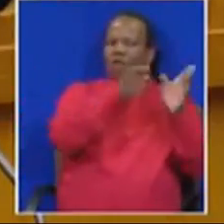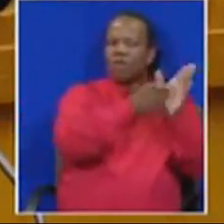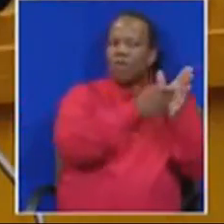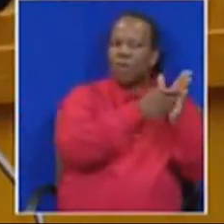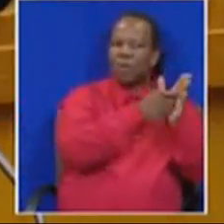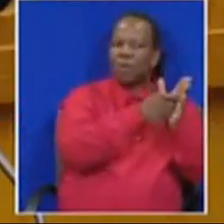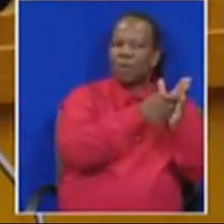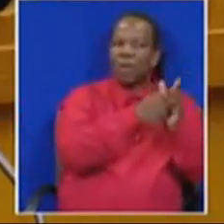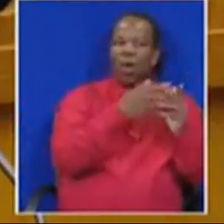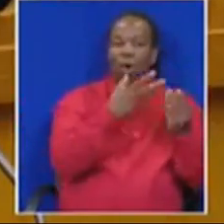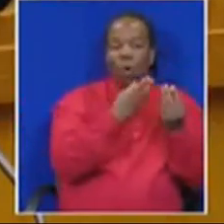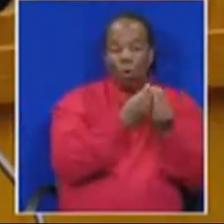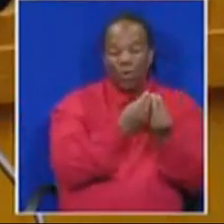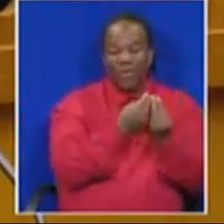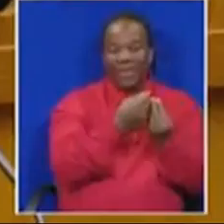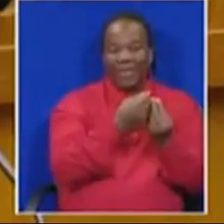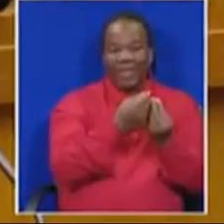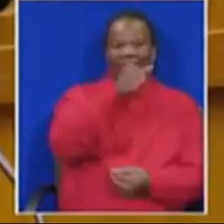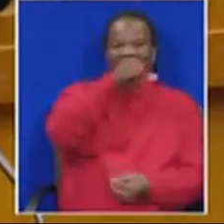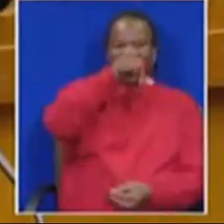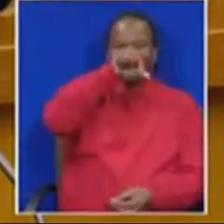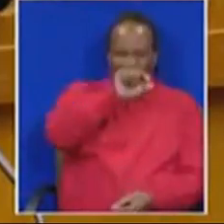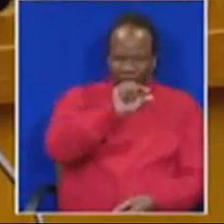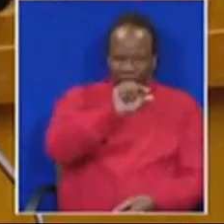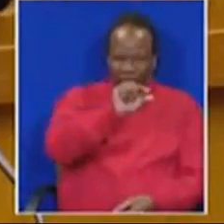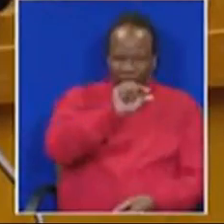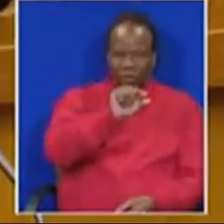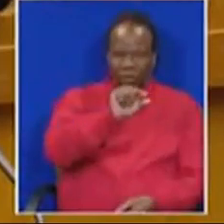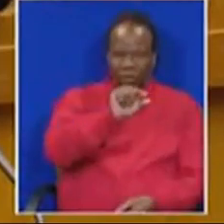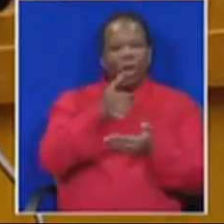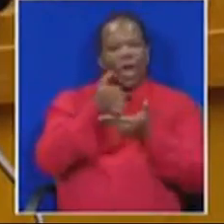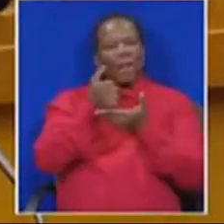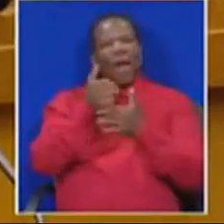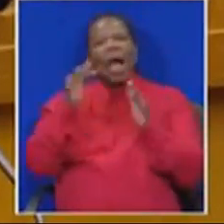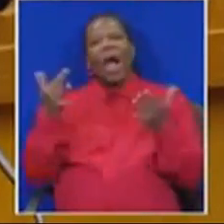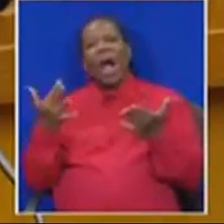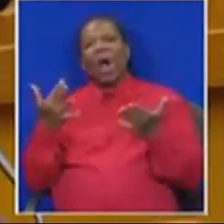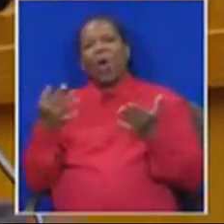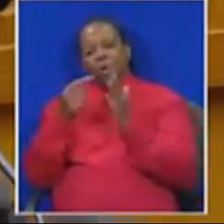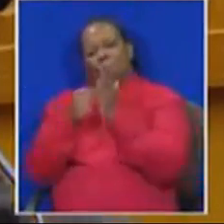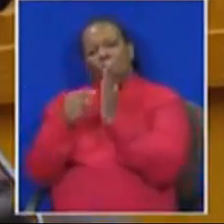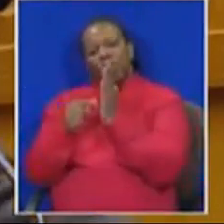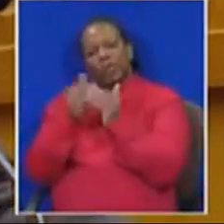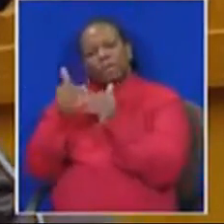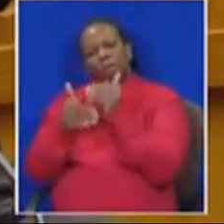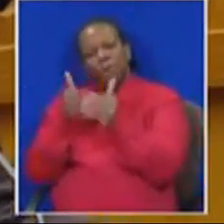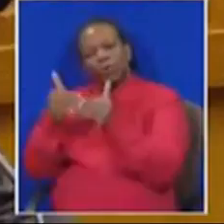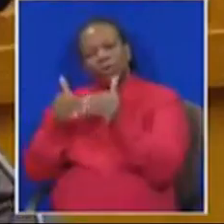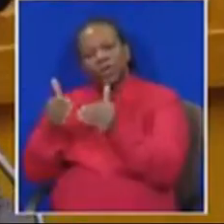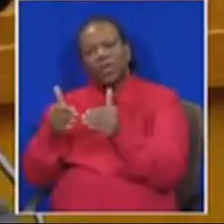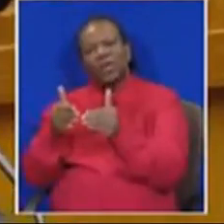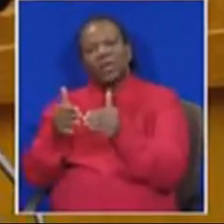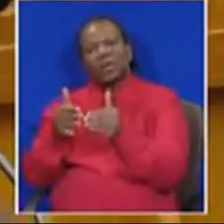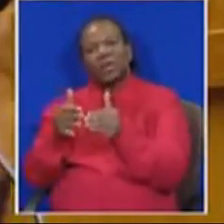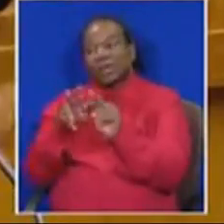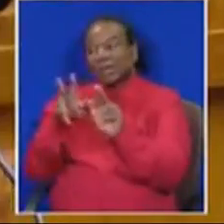General to strengthen external audit processes. As we address